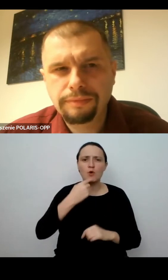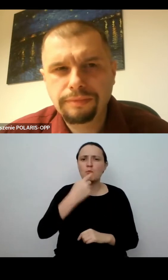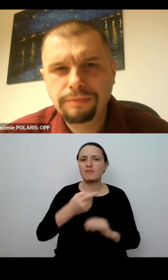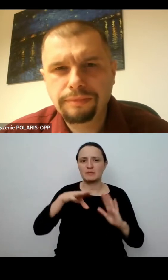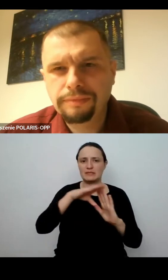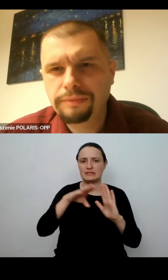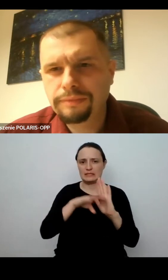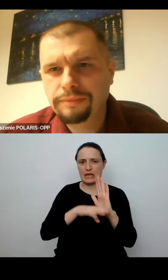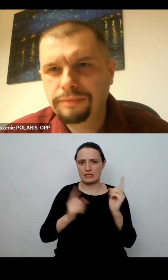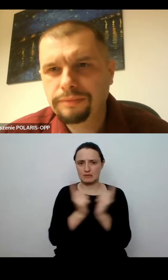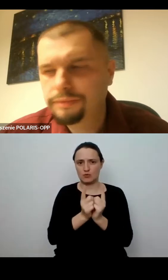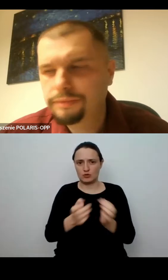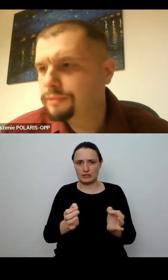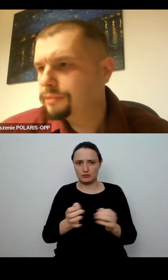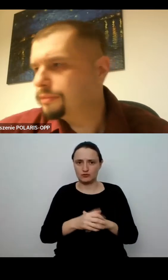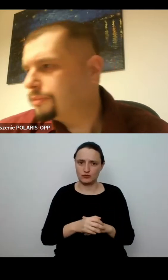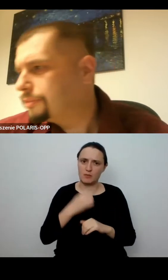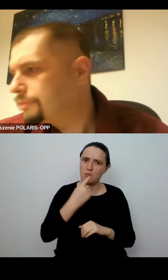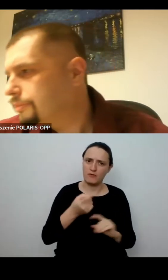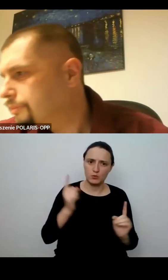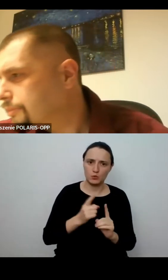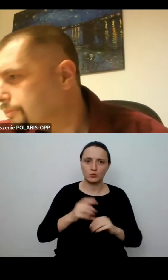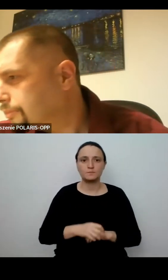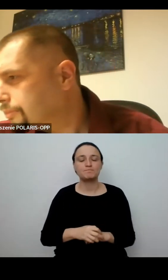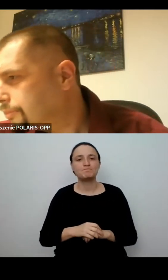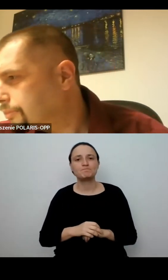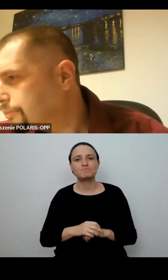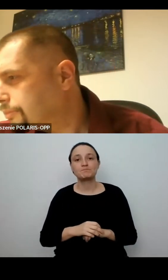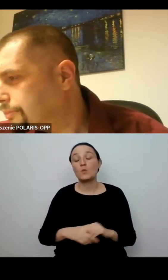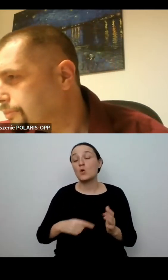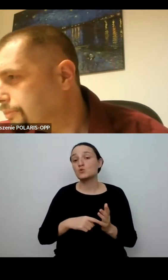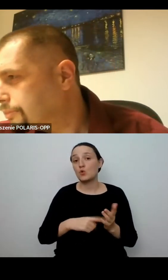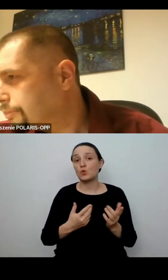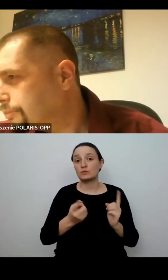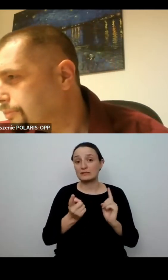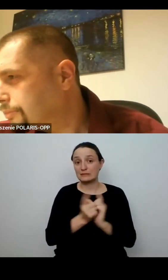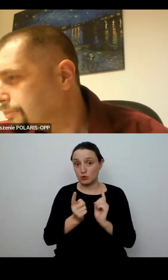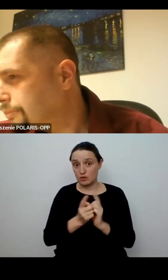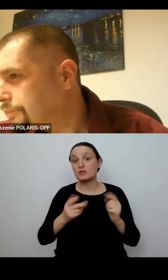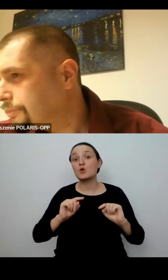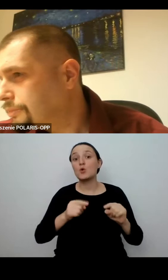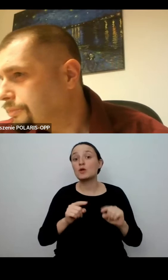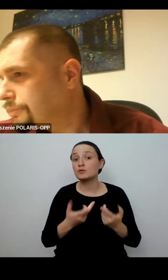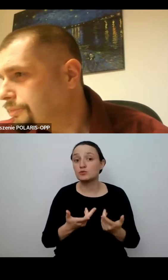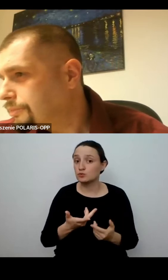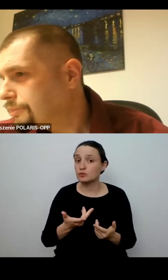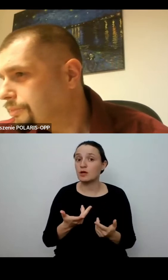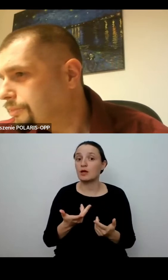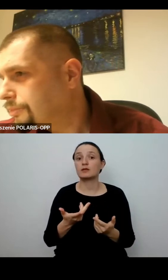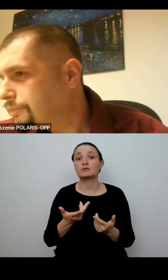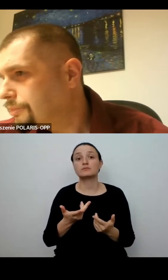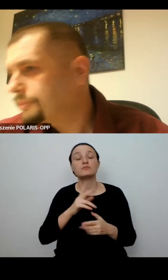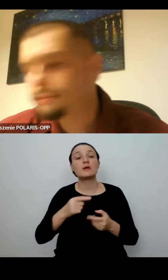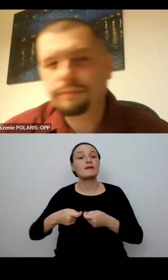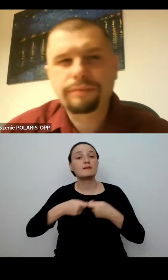Sky Slovenia. During this meeting, the participants aren't allowed to turn on their video cameras and